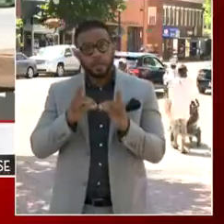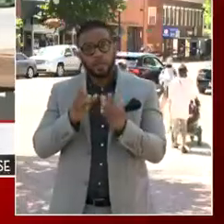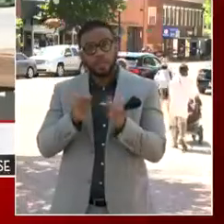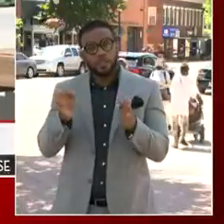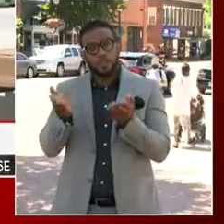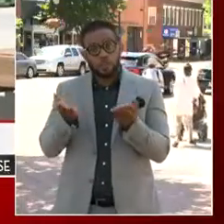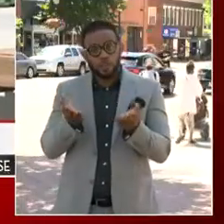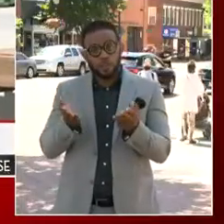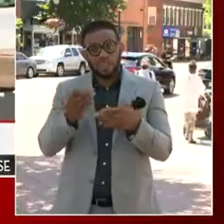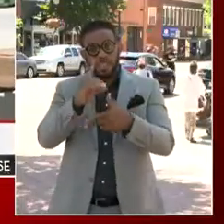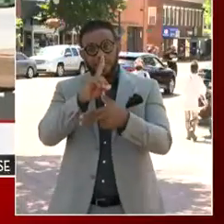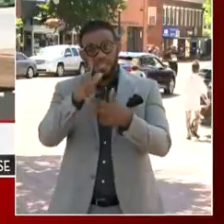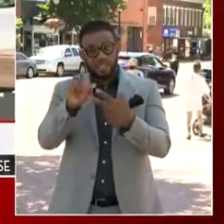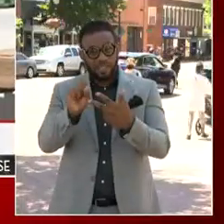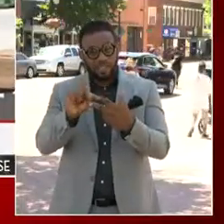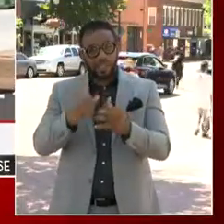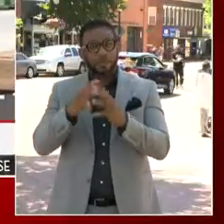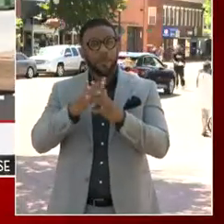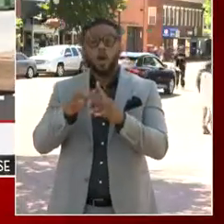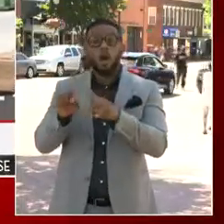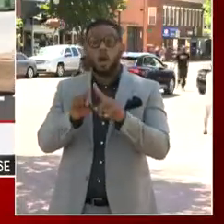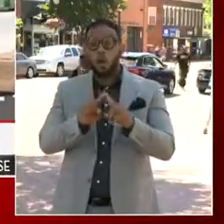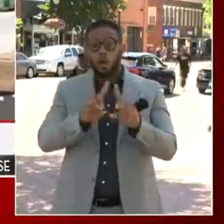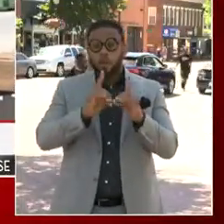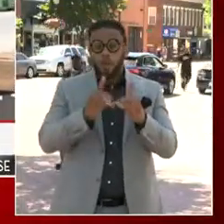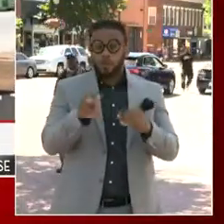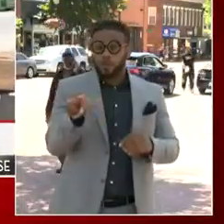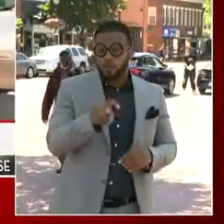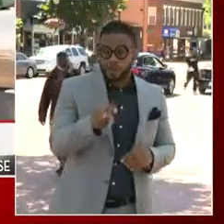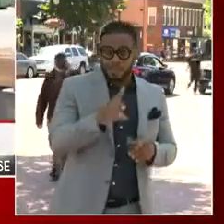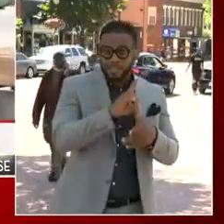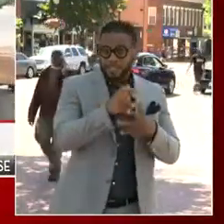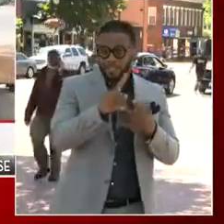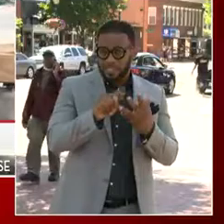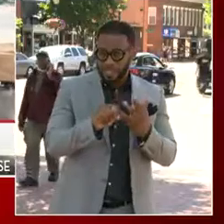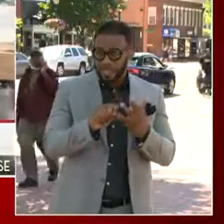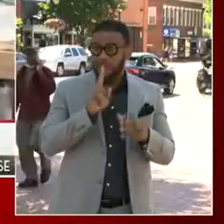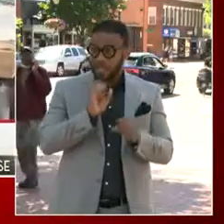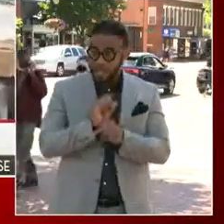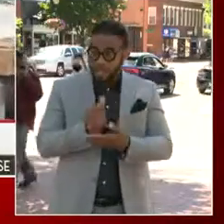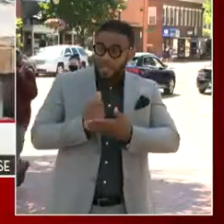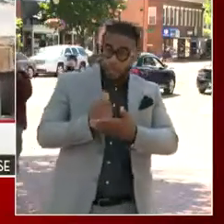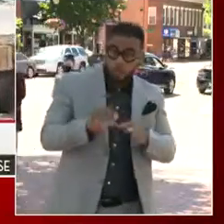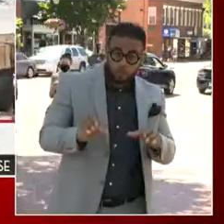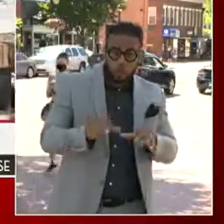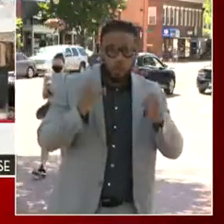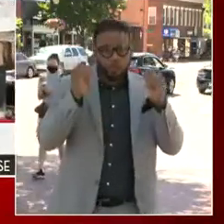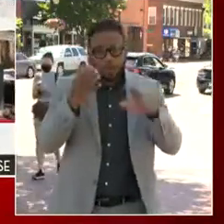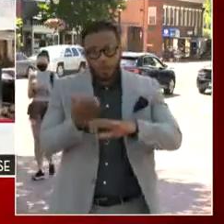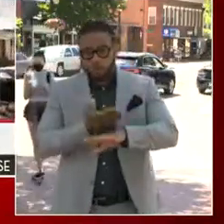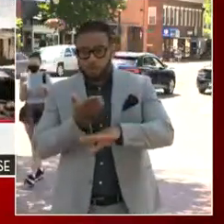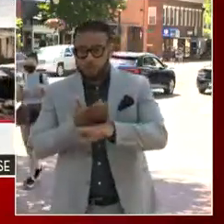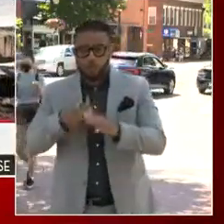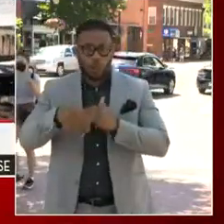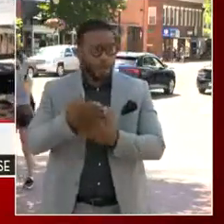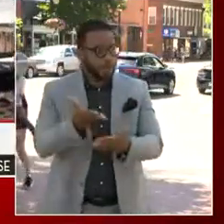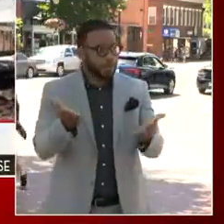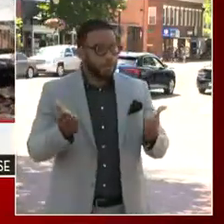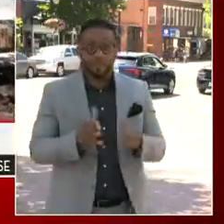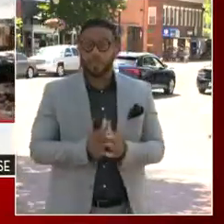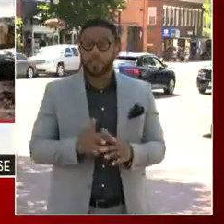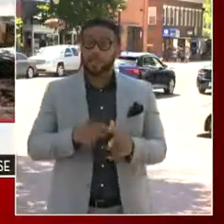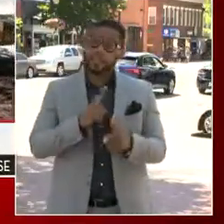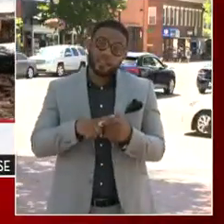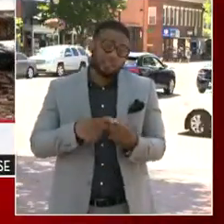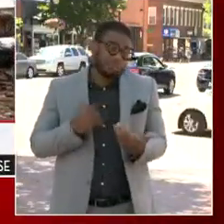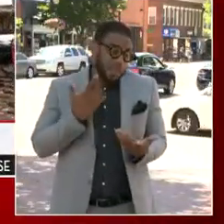General Services have built, and of course the Department of Transportation actually helped do many improvements around here. And